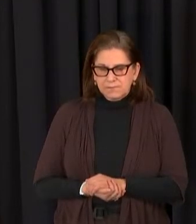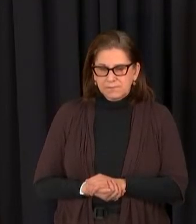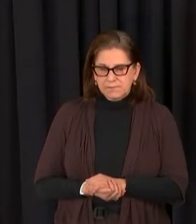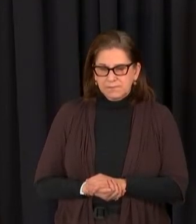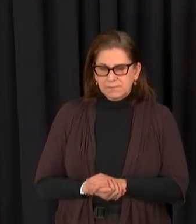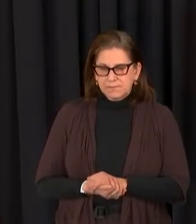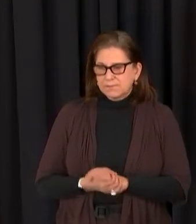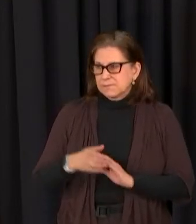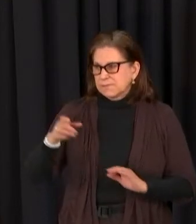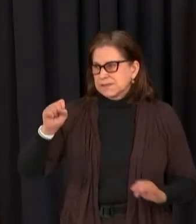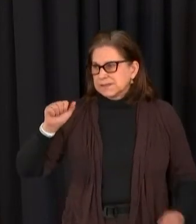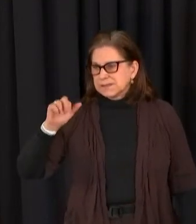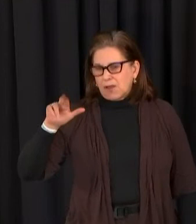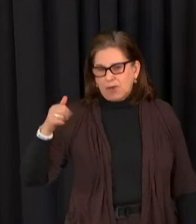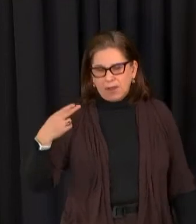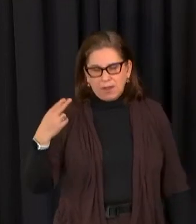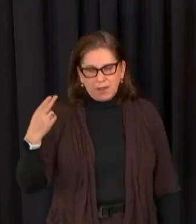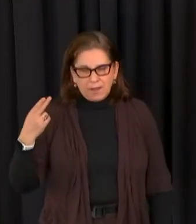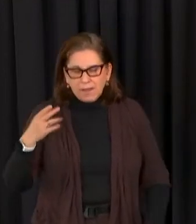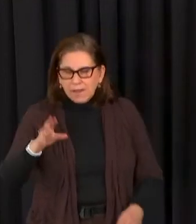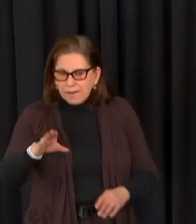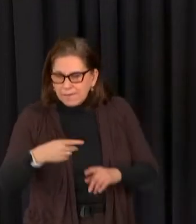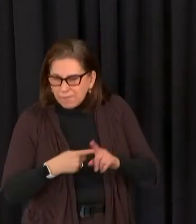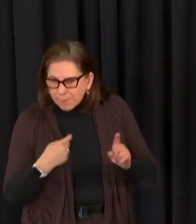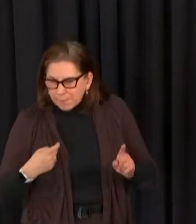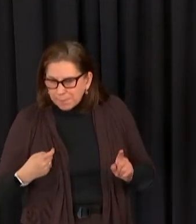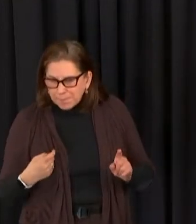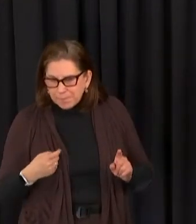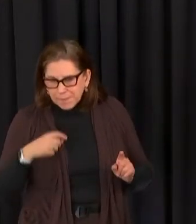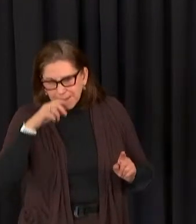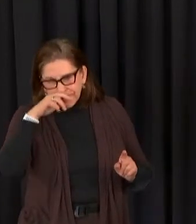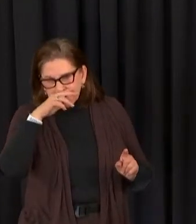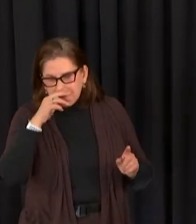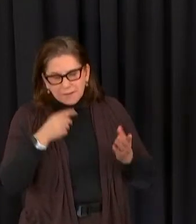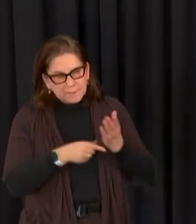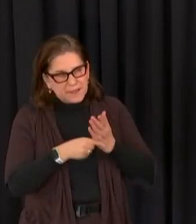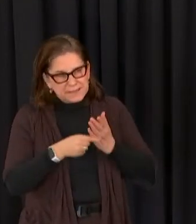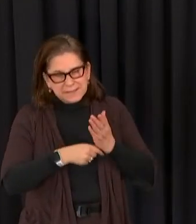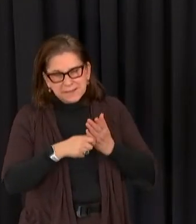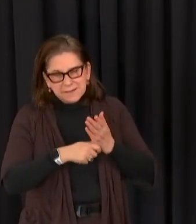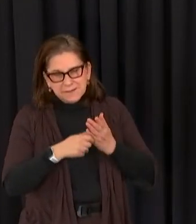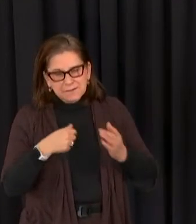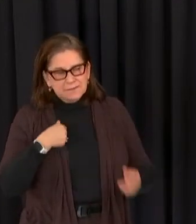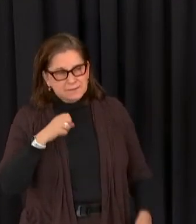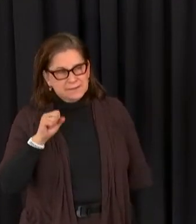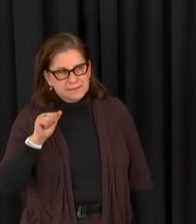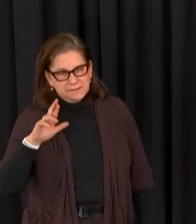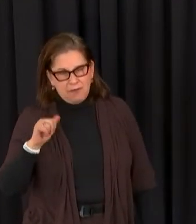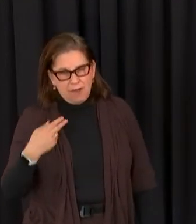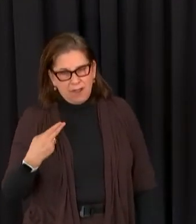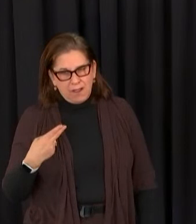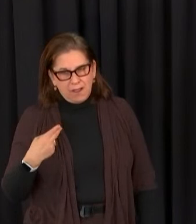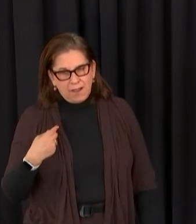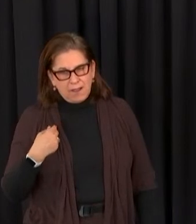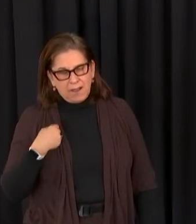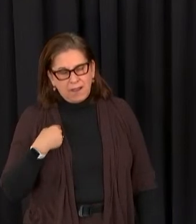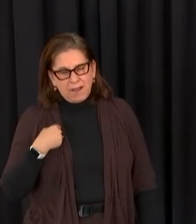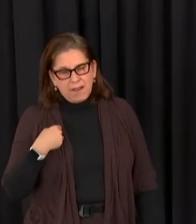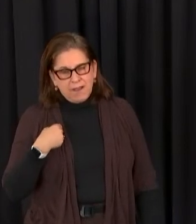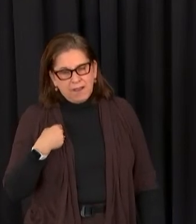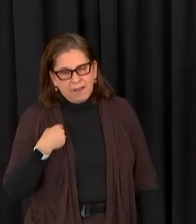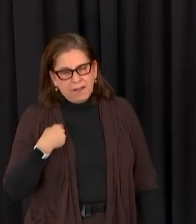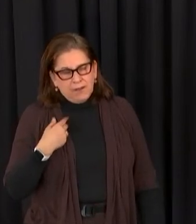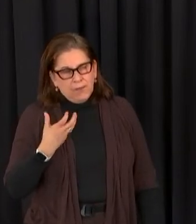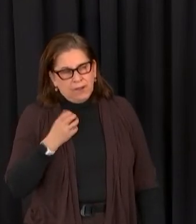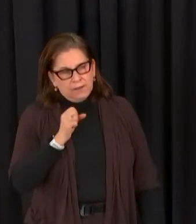Payne from the Hill Rag. Okay, I had a Sarah. question about MPD. Okay. So will the MPD shift from arrest to citation and the enforcement